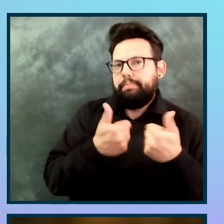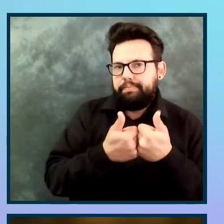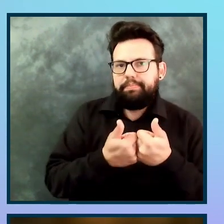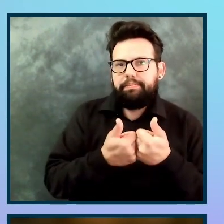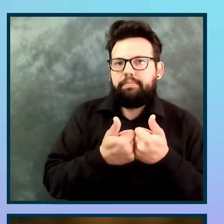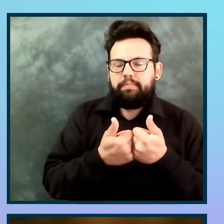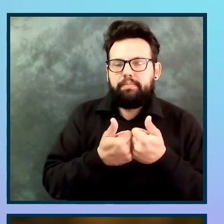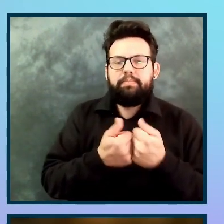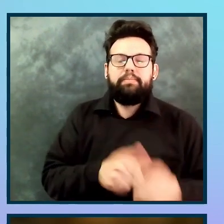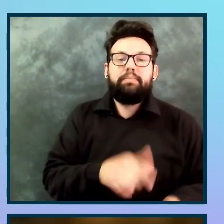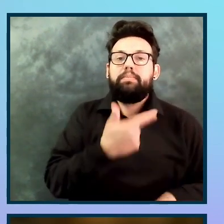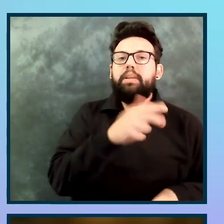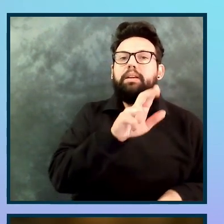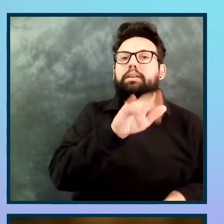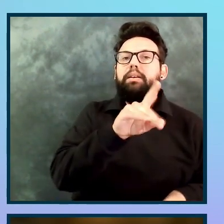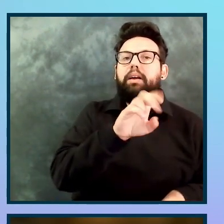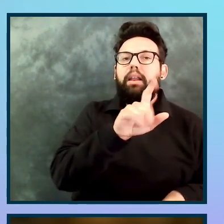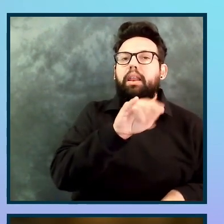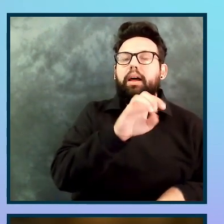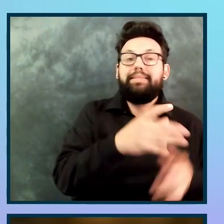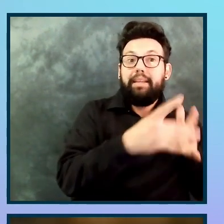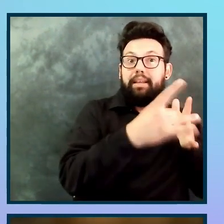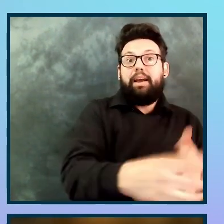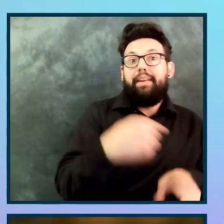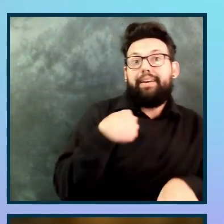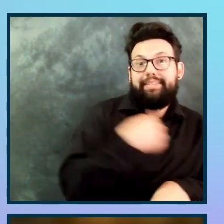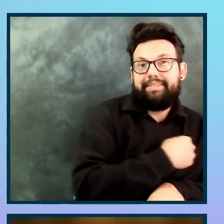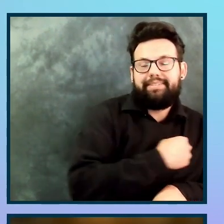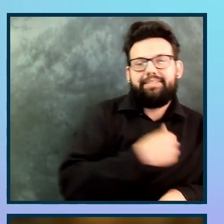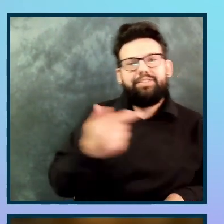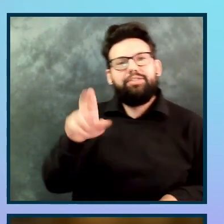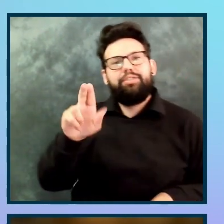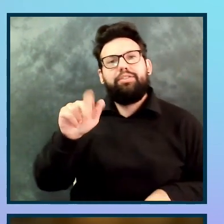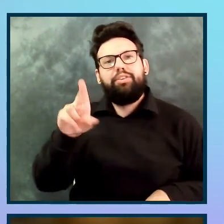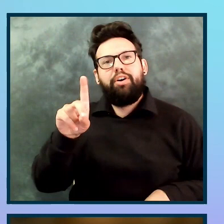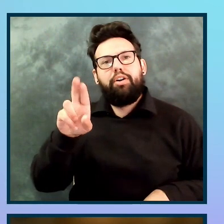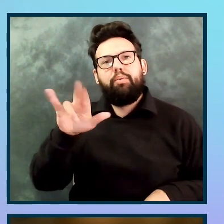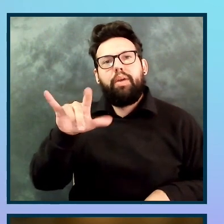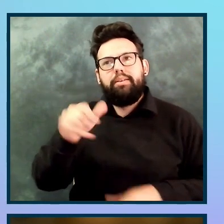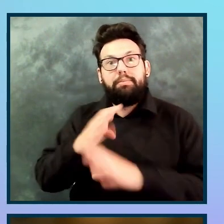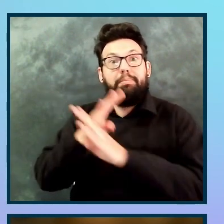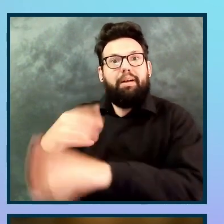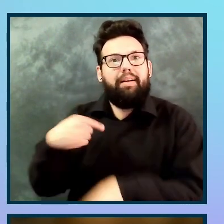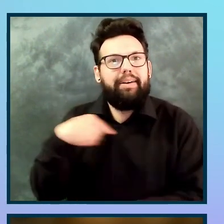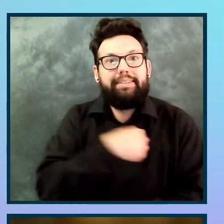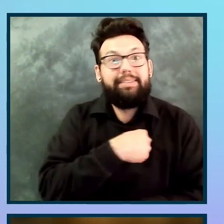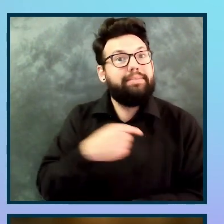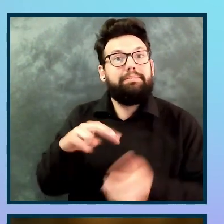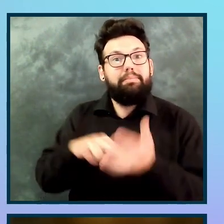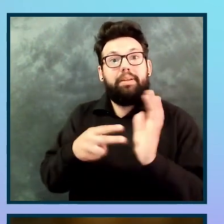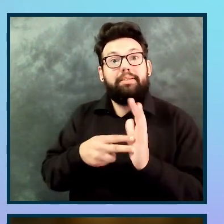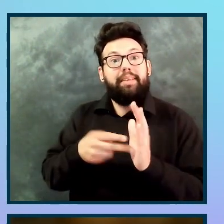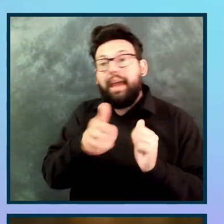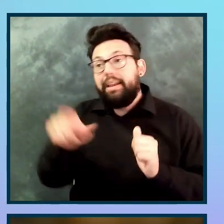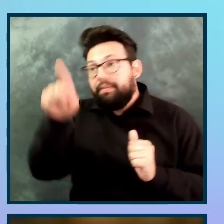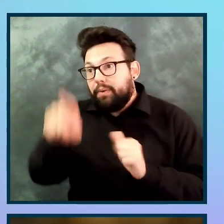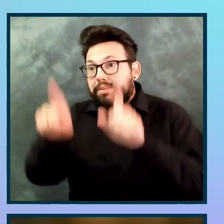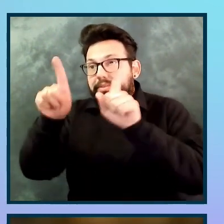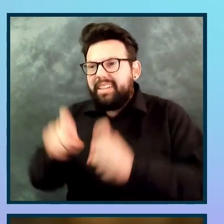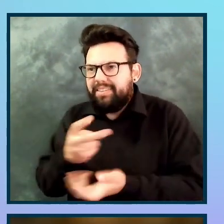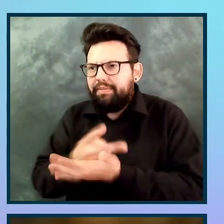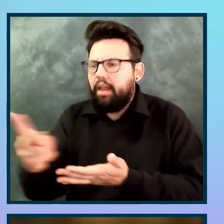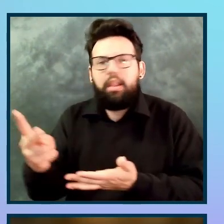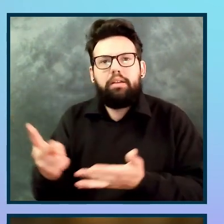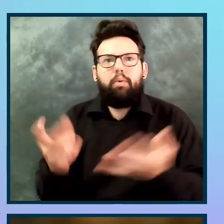so those guidelines guide us, and those guardrails help to stop us and know, hey, we can't pass this guardrail unless we pass a